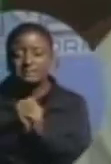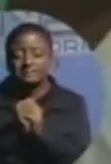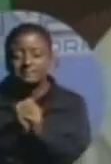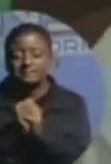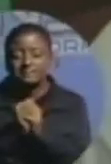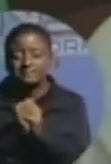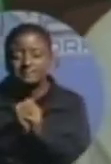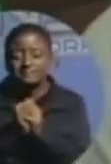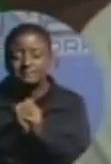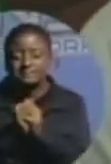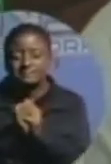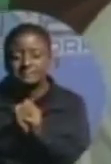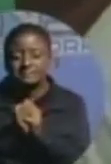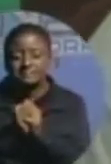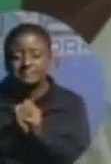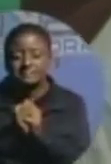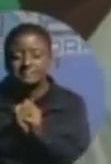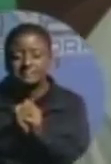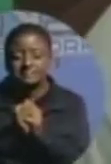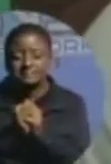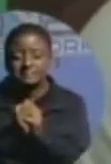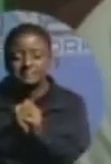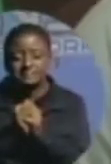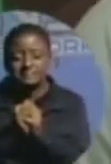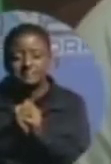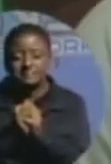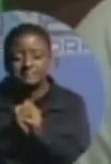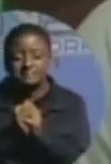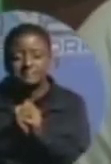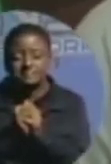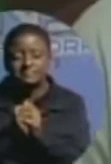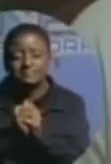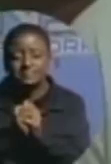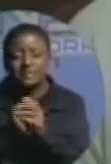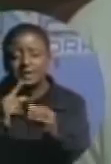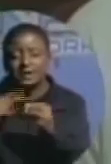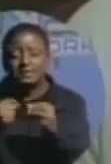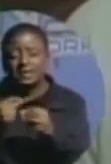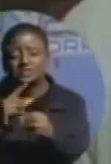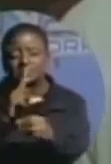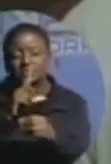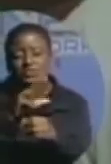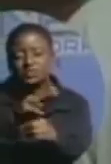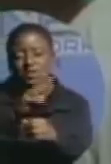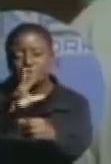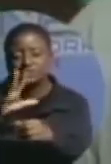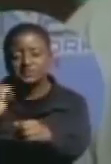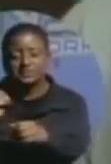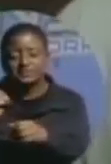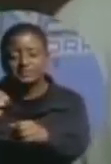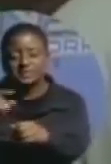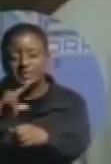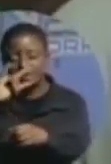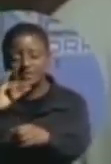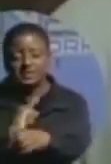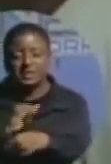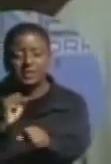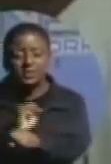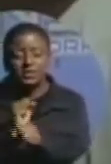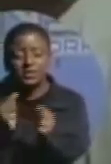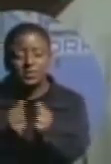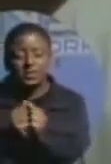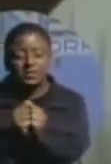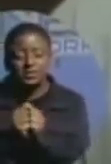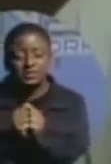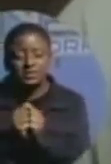people. I have about, short door, looked about 250 kids that I work with. I just opened up a development league on